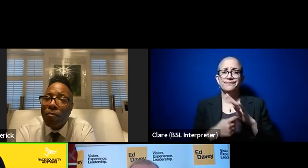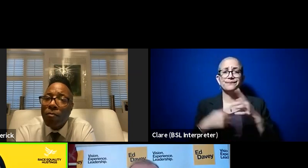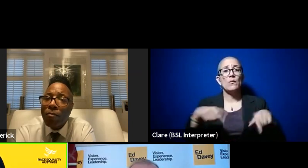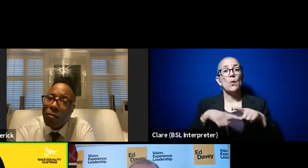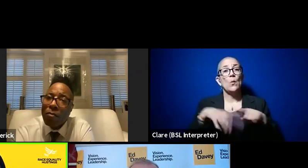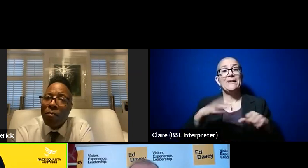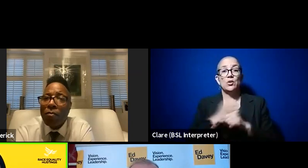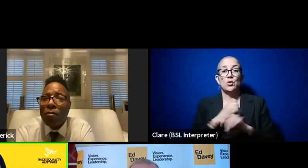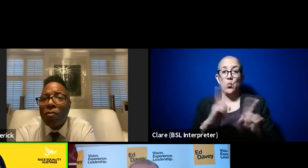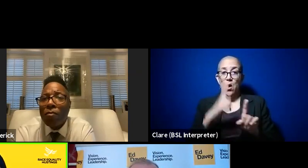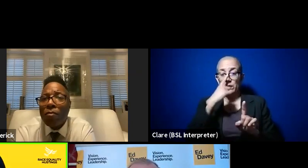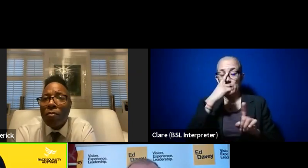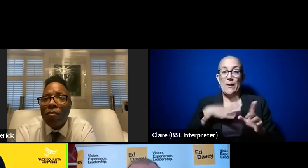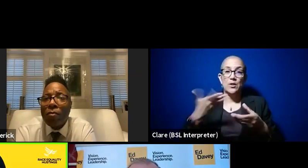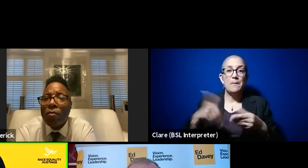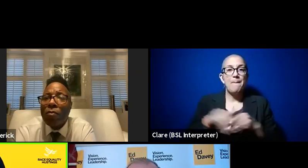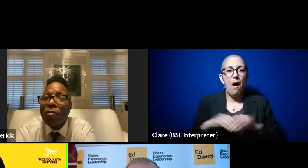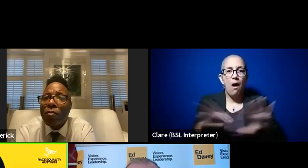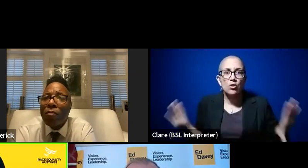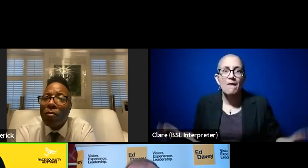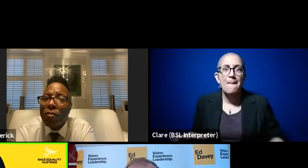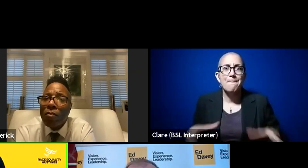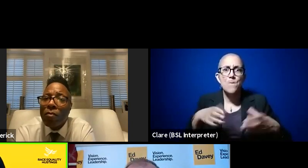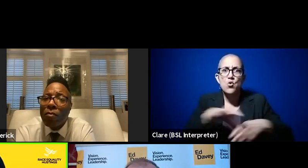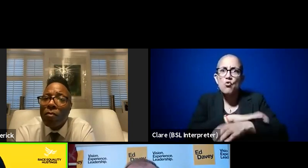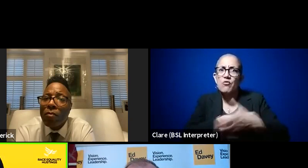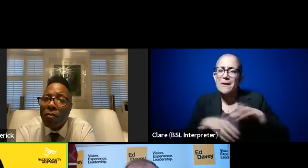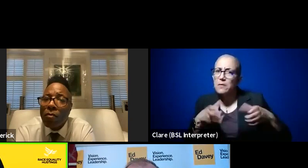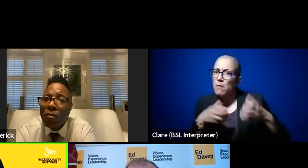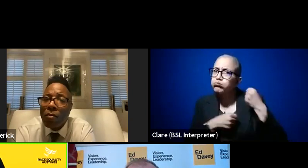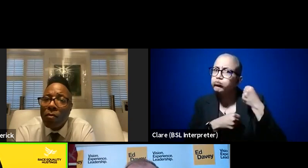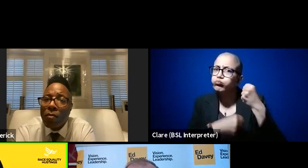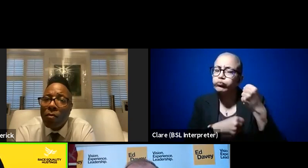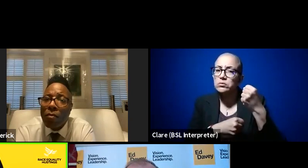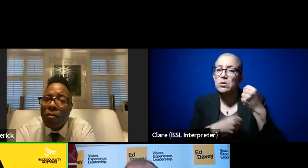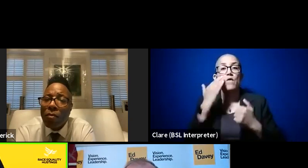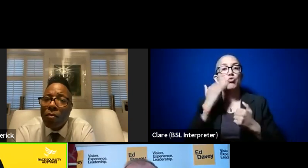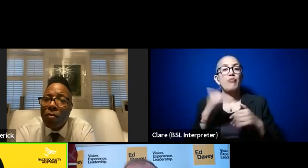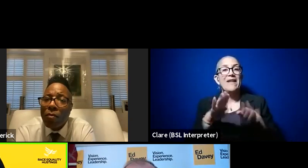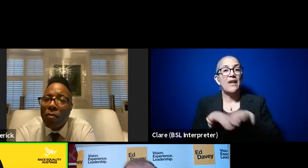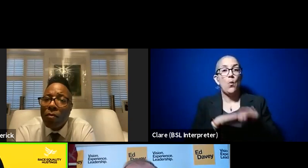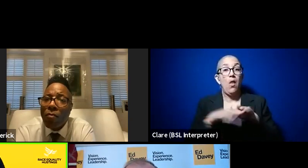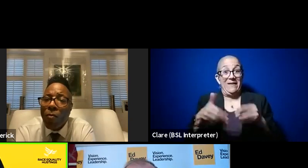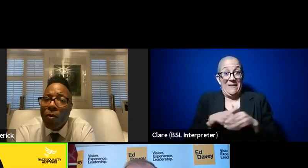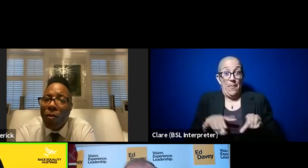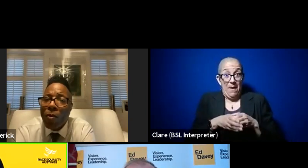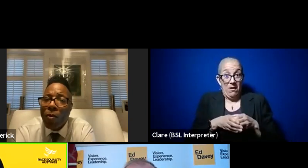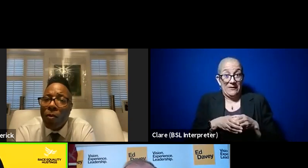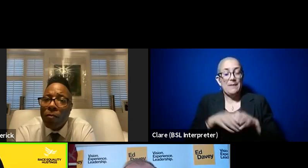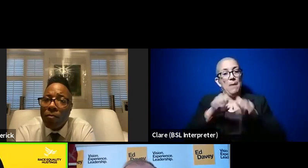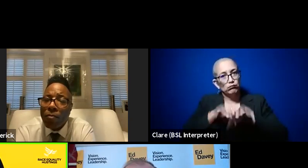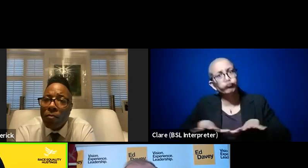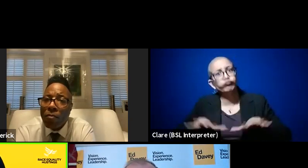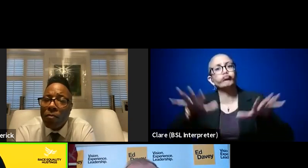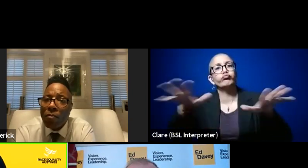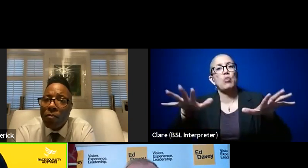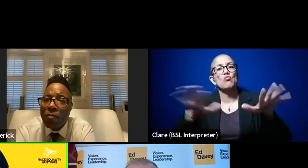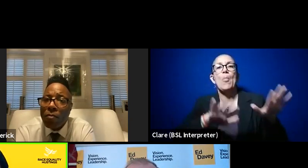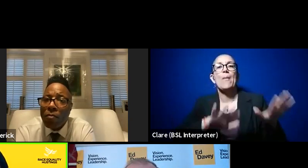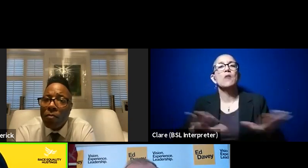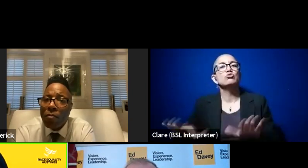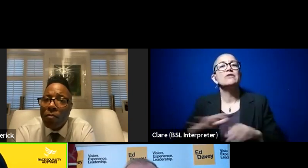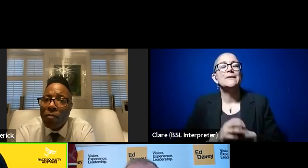to be part of a movement for racial equality in our party, but also across the country, not a